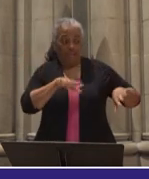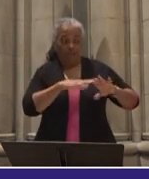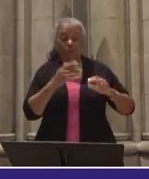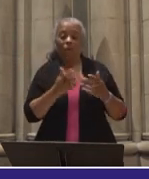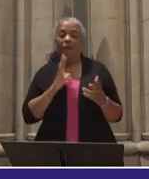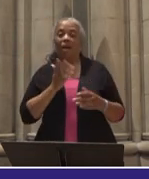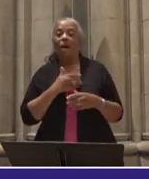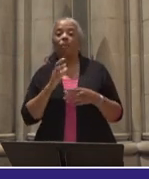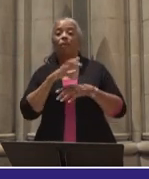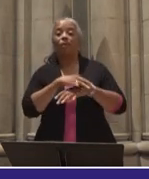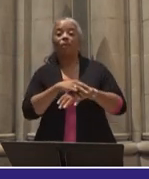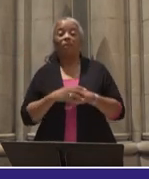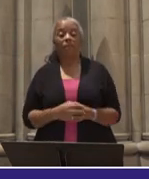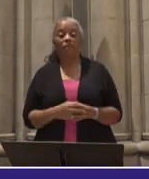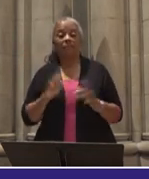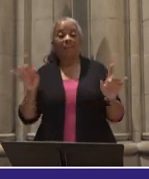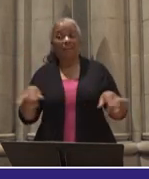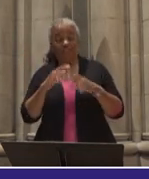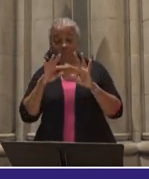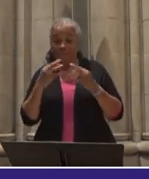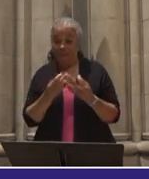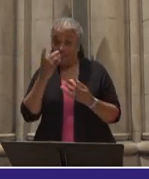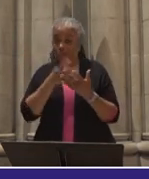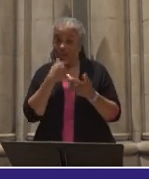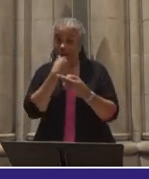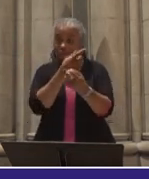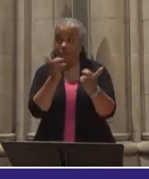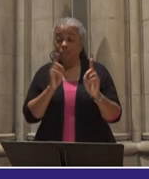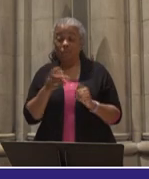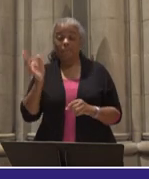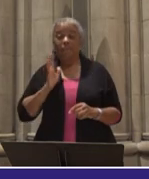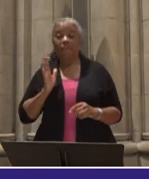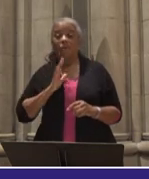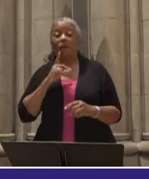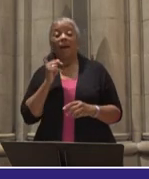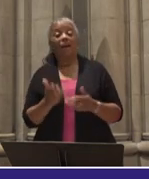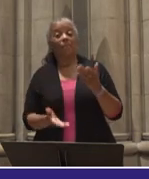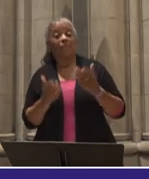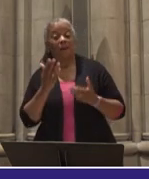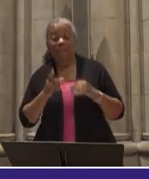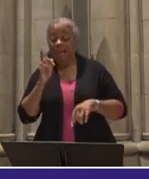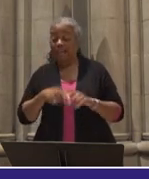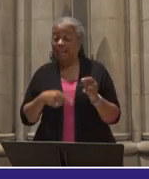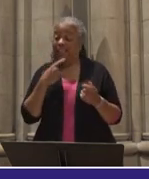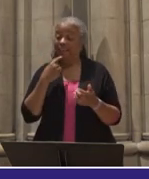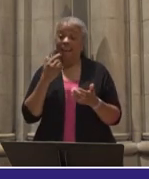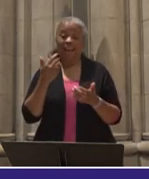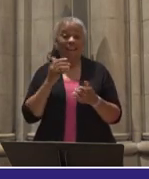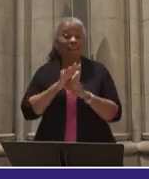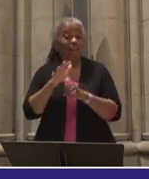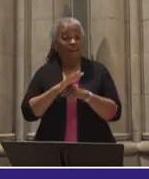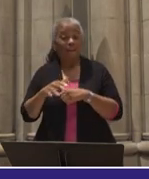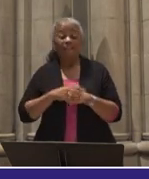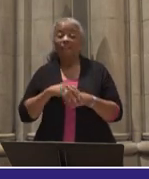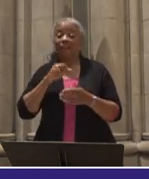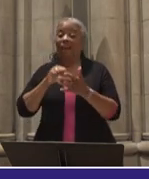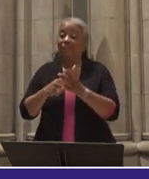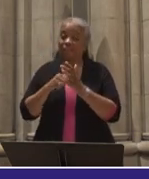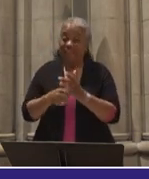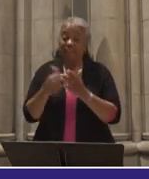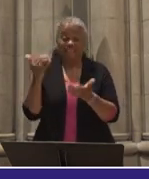family, what I have said before, and perhaps can't say enough, and so now we'll say